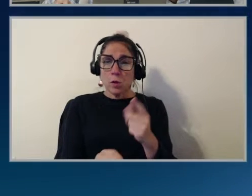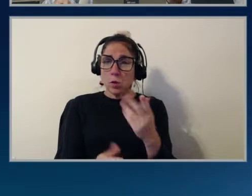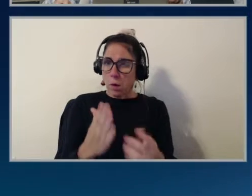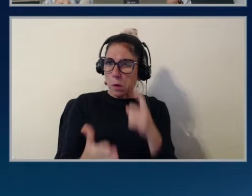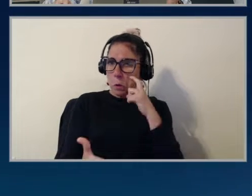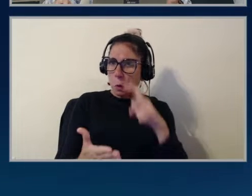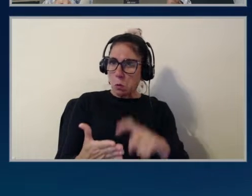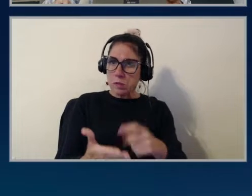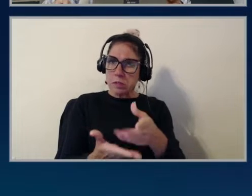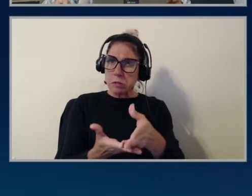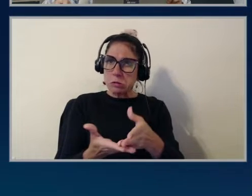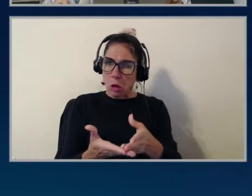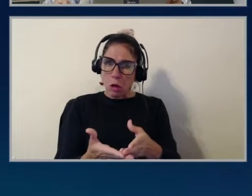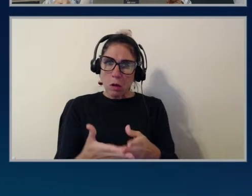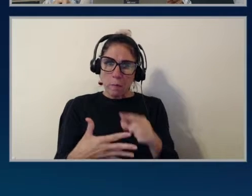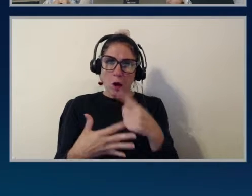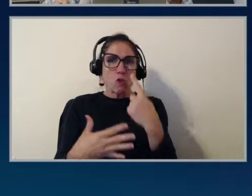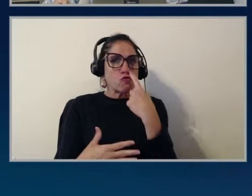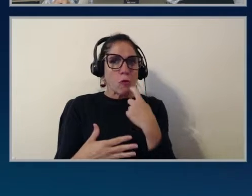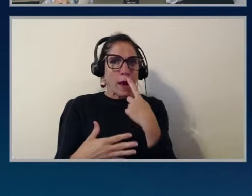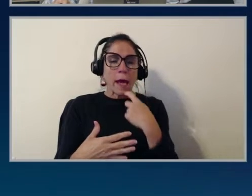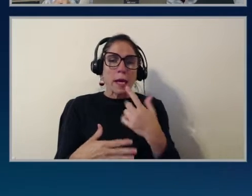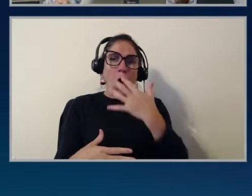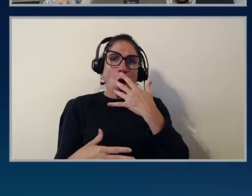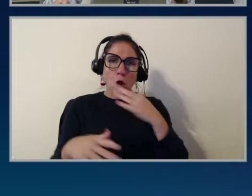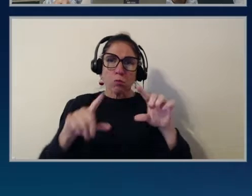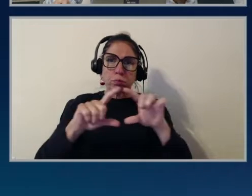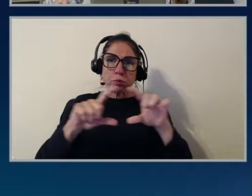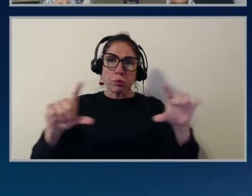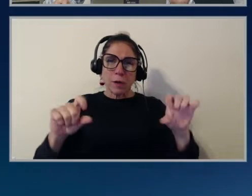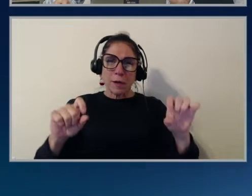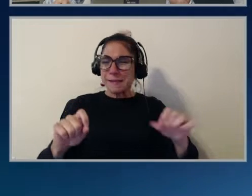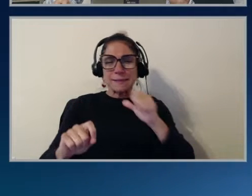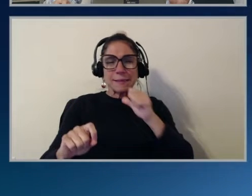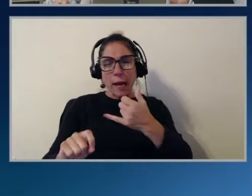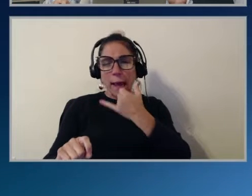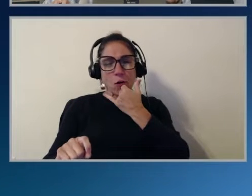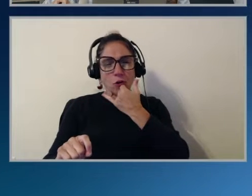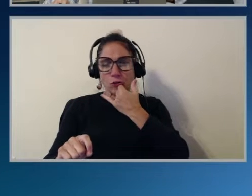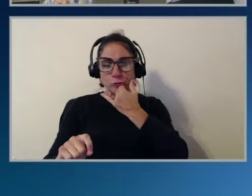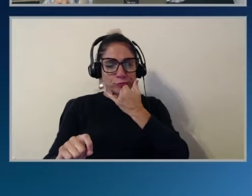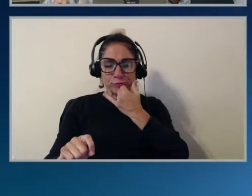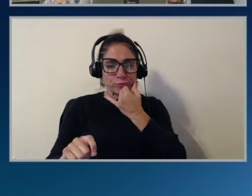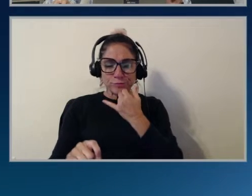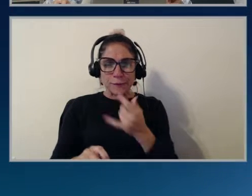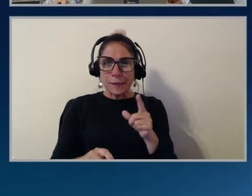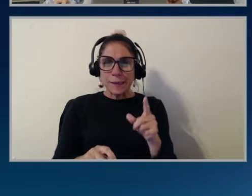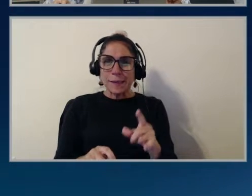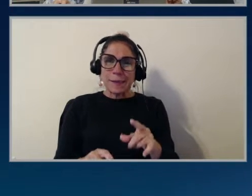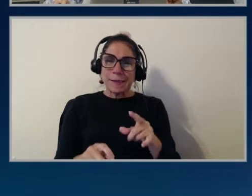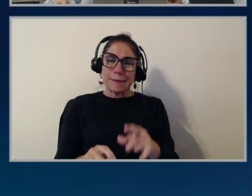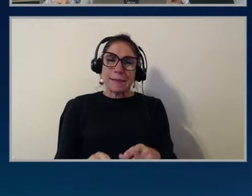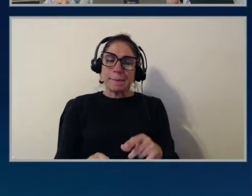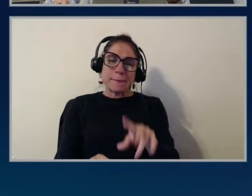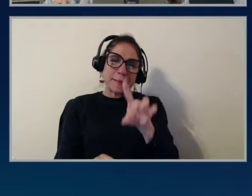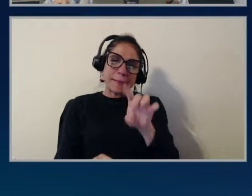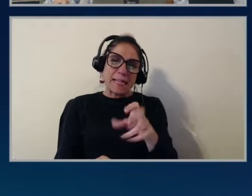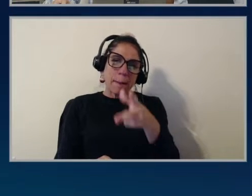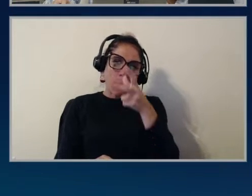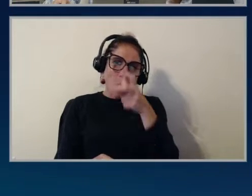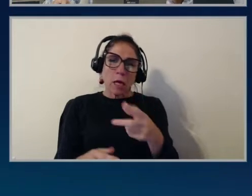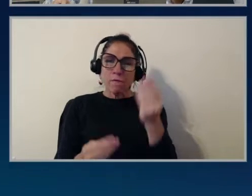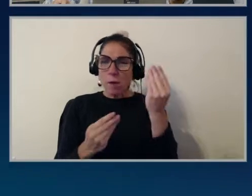some red color on the screen. It doesn't mean there is like errors or something is wrong. It's just some debug information, which, well,